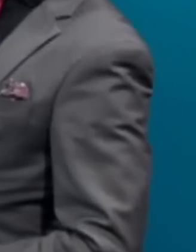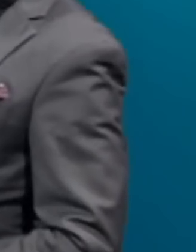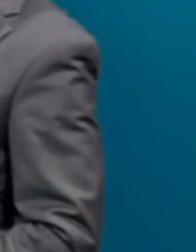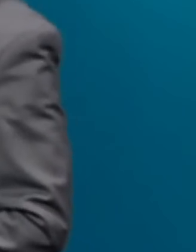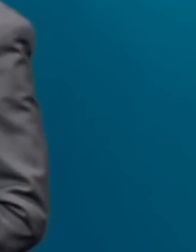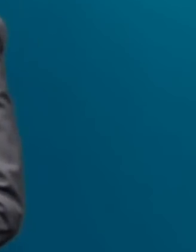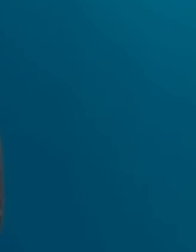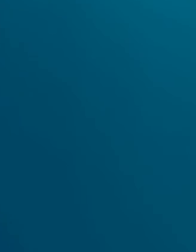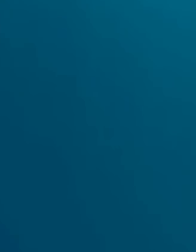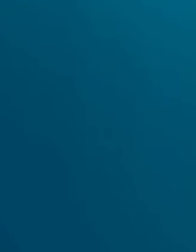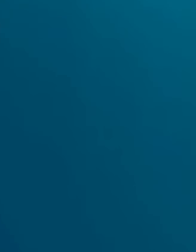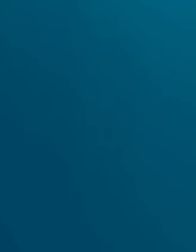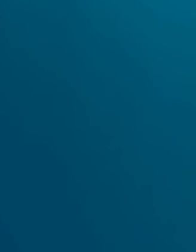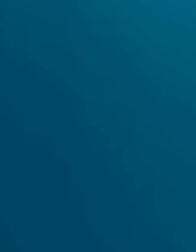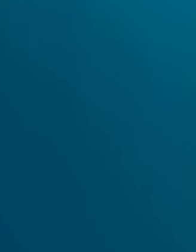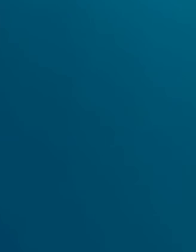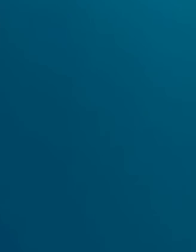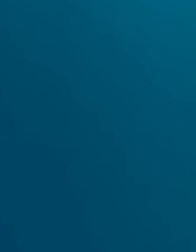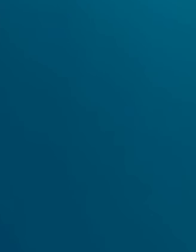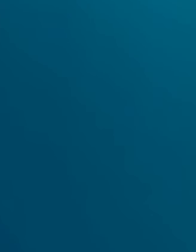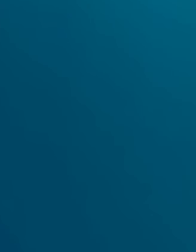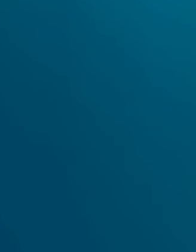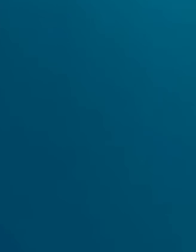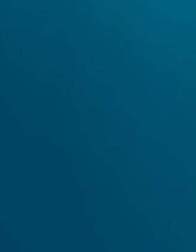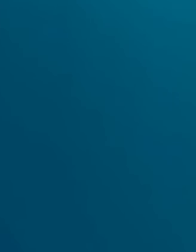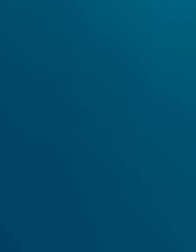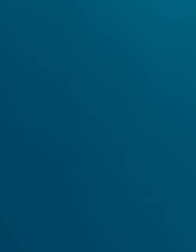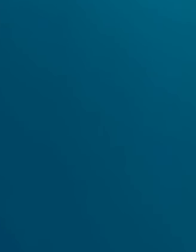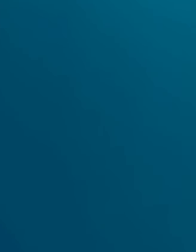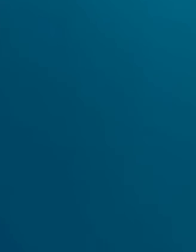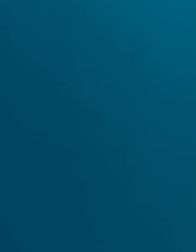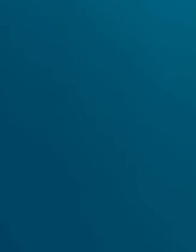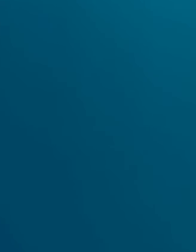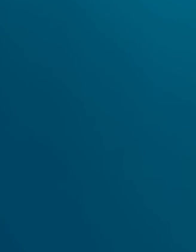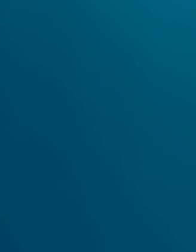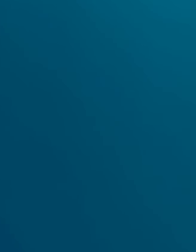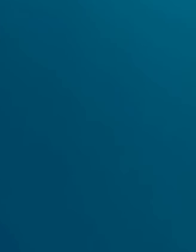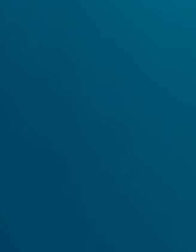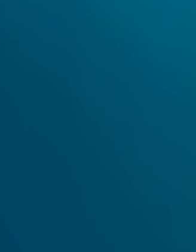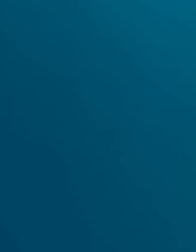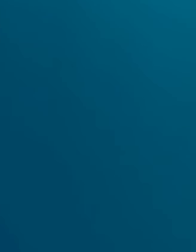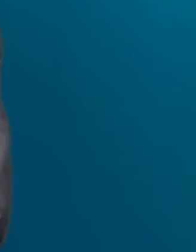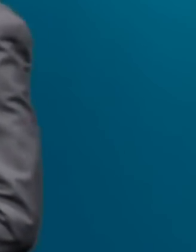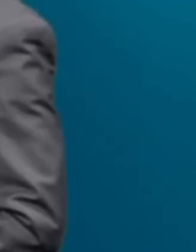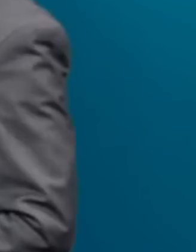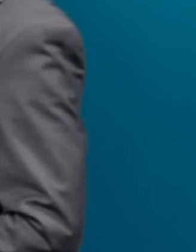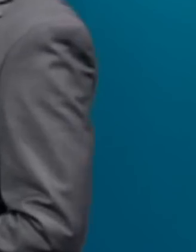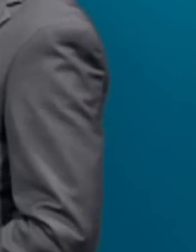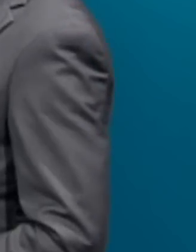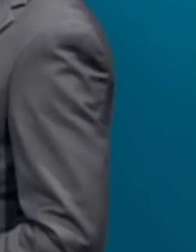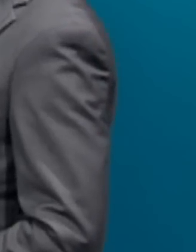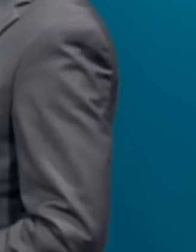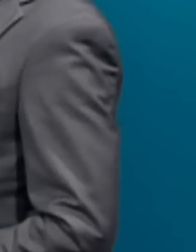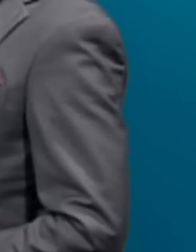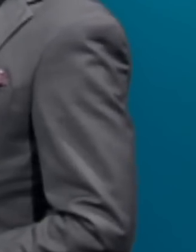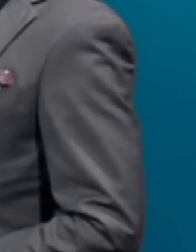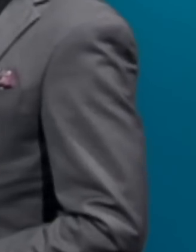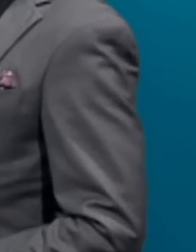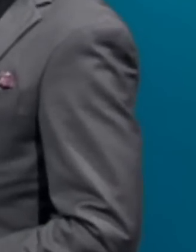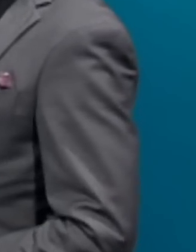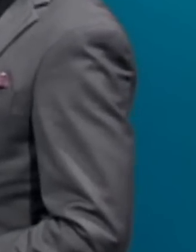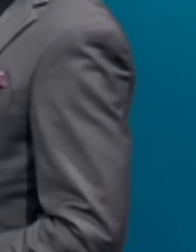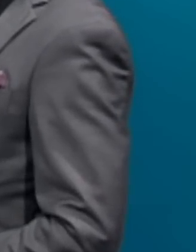ba re bontšha gape le moya o montši di karolo tsa Western Cape le di kgonagalo tsa lewatle le lo tla be go le tlakile gona ka kwa go la Motsekapa go marebela gape le